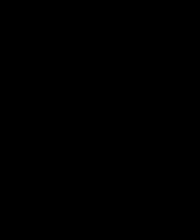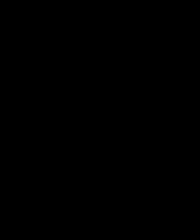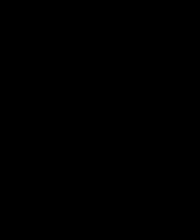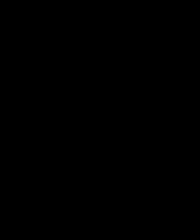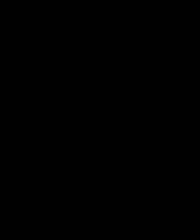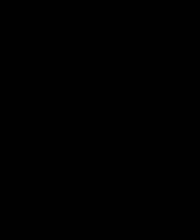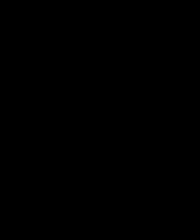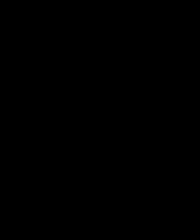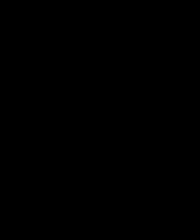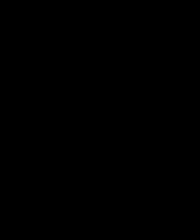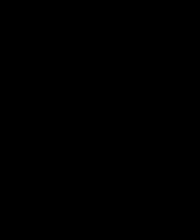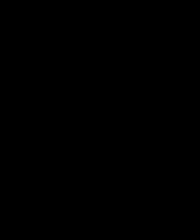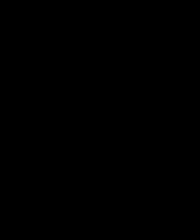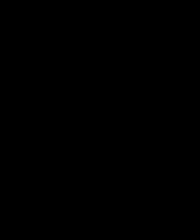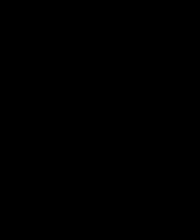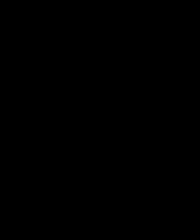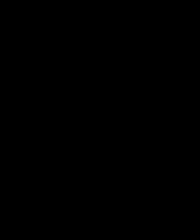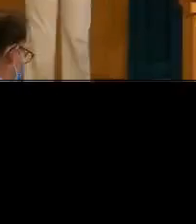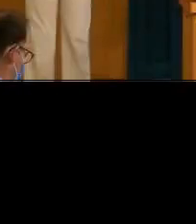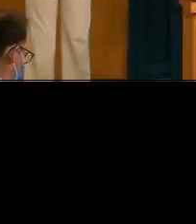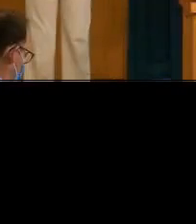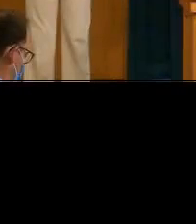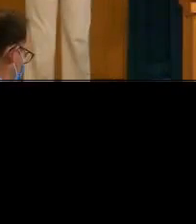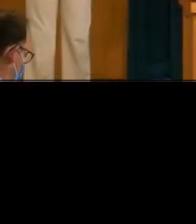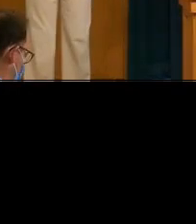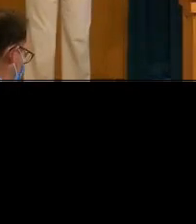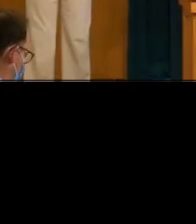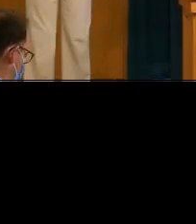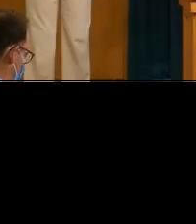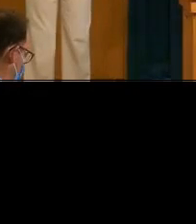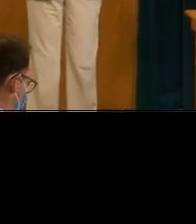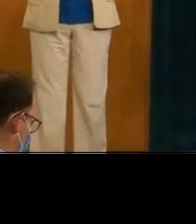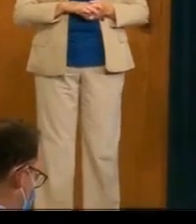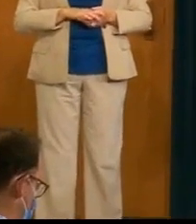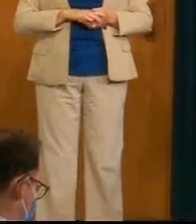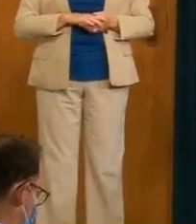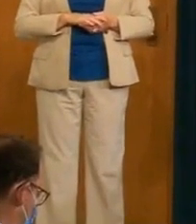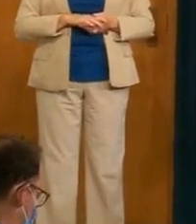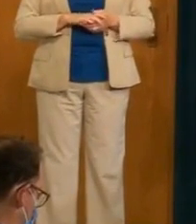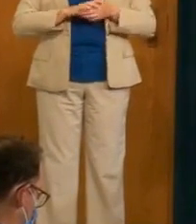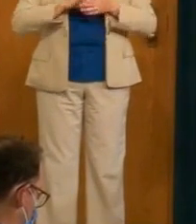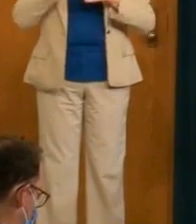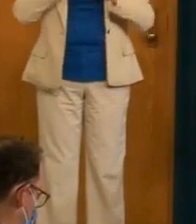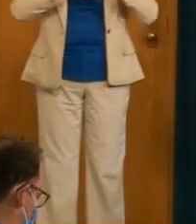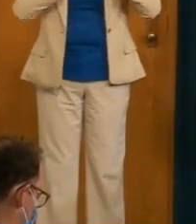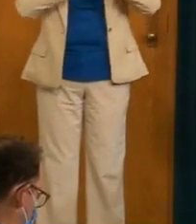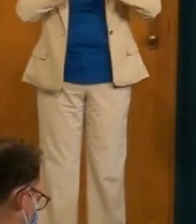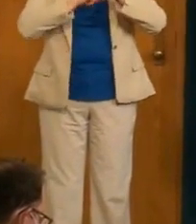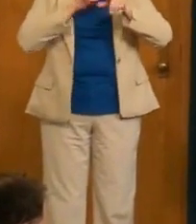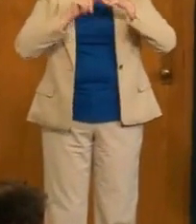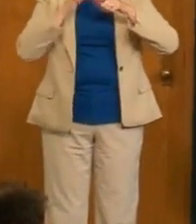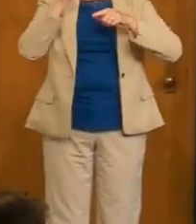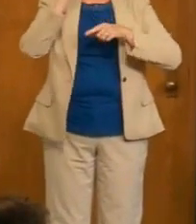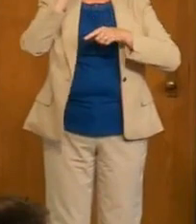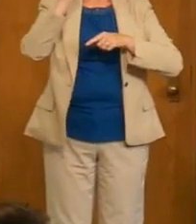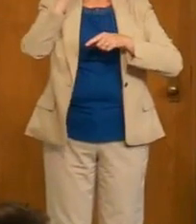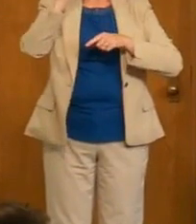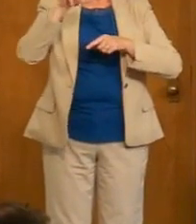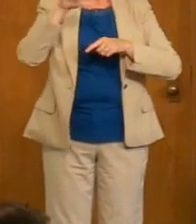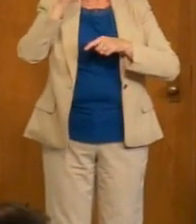whether it's September, October, provision of vaccines in under-vaccinated populations will still be an option. But again,